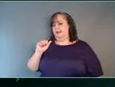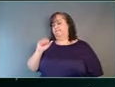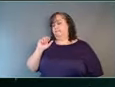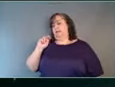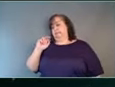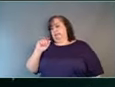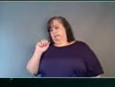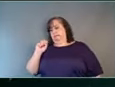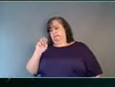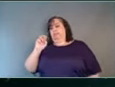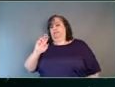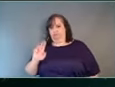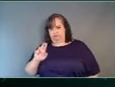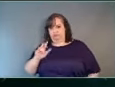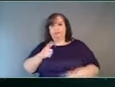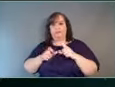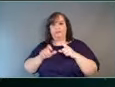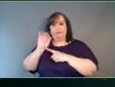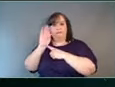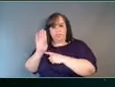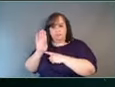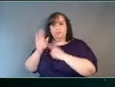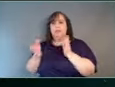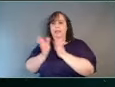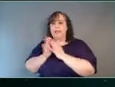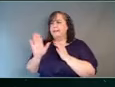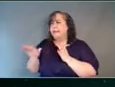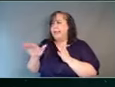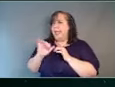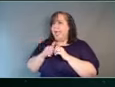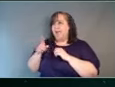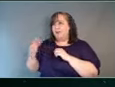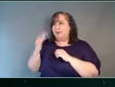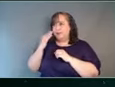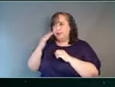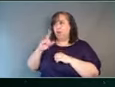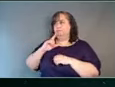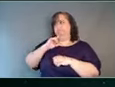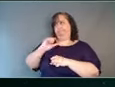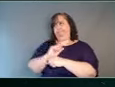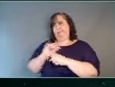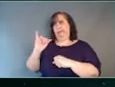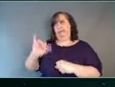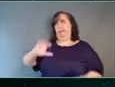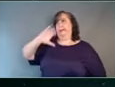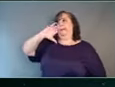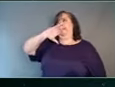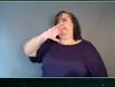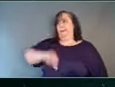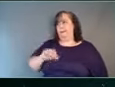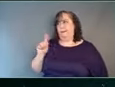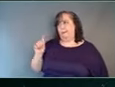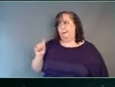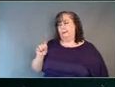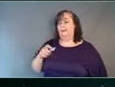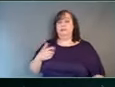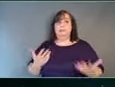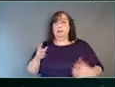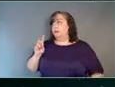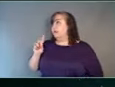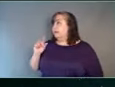you know that they are really that old? Danny, can you share some insight on how old asteroids